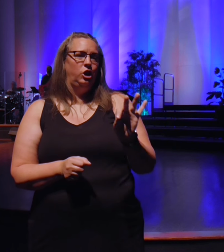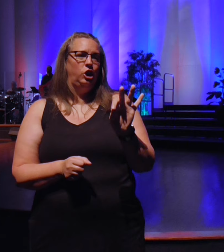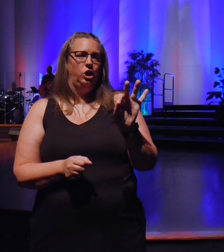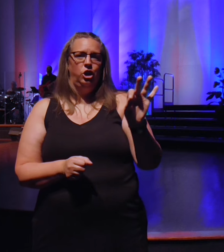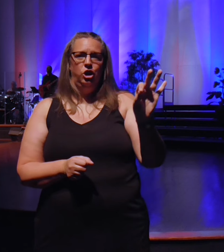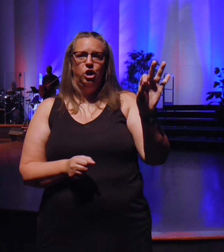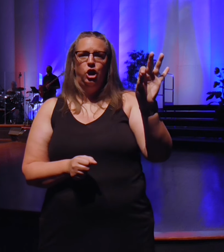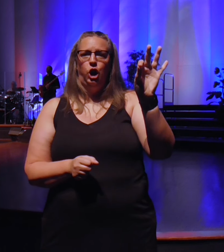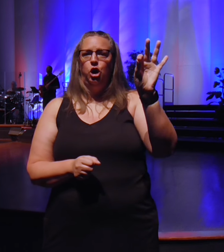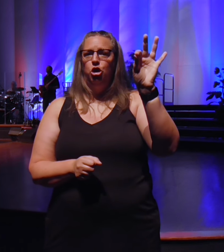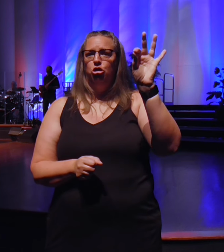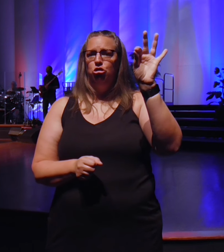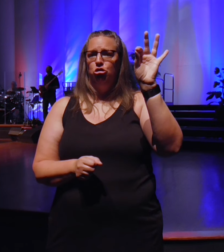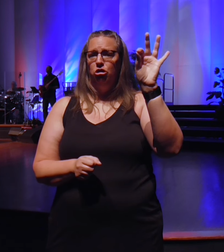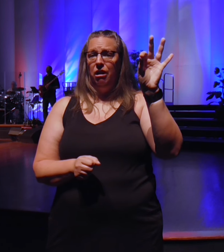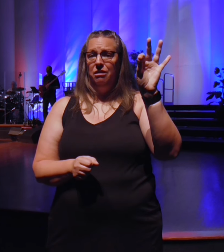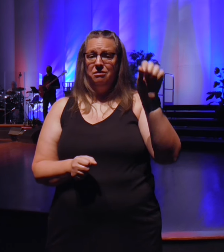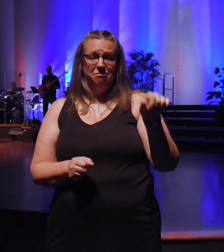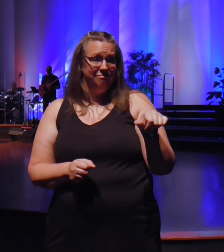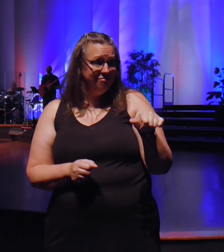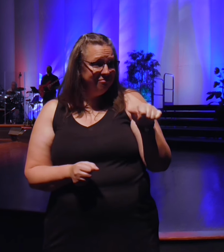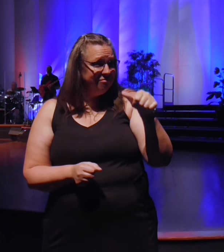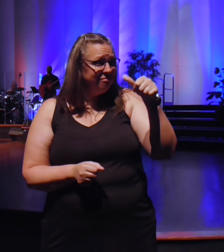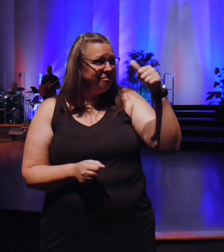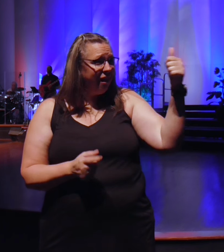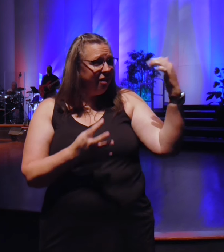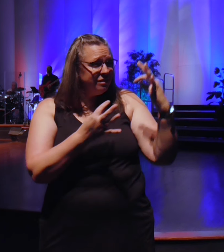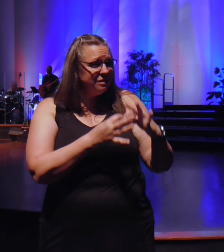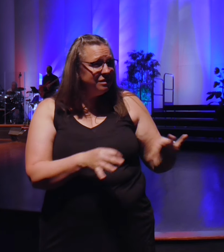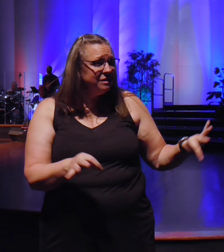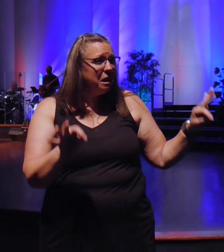Spirit, nothing else